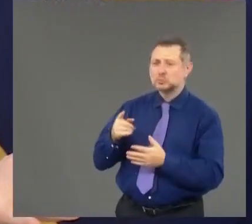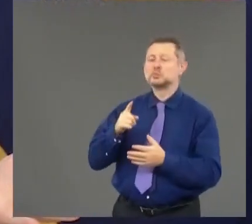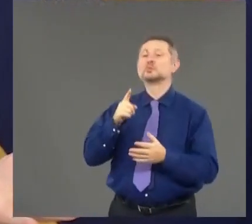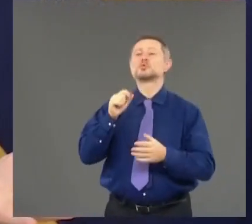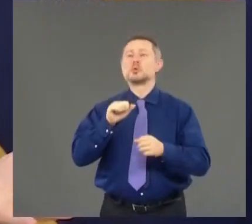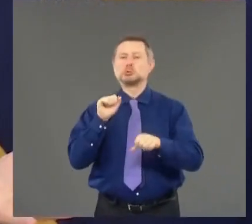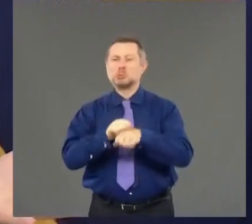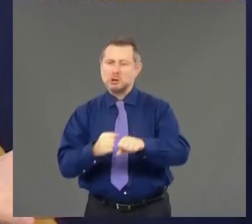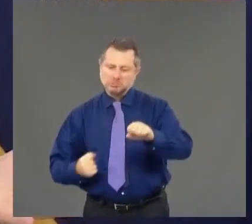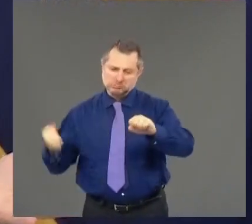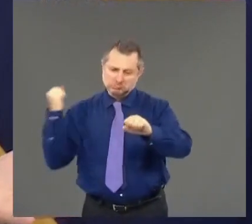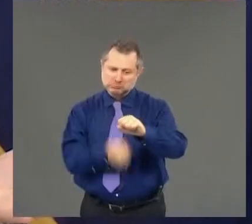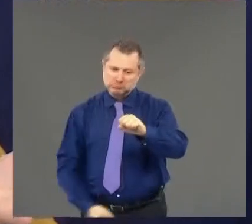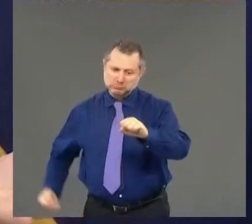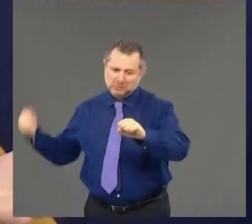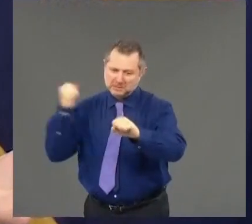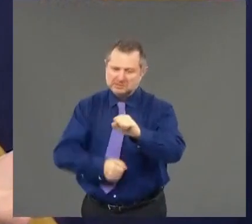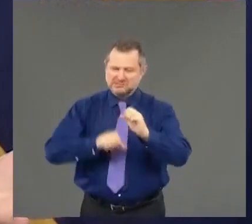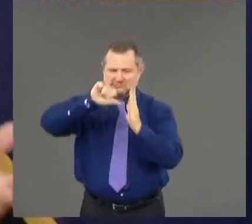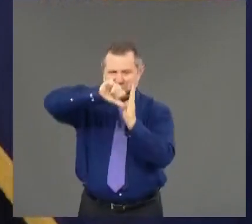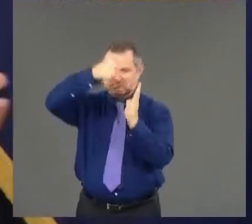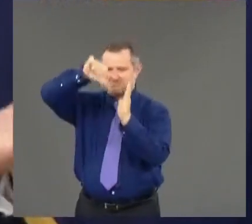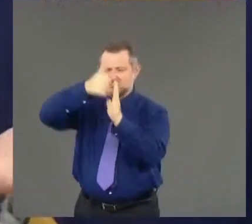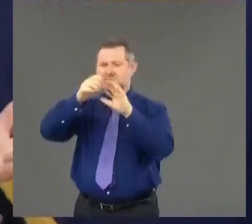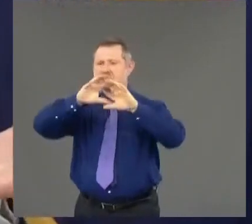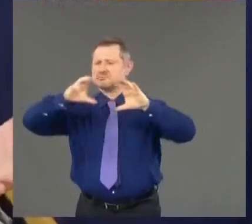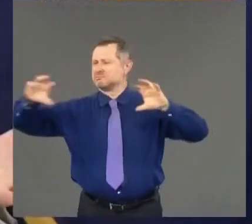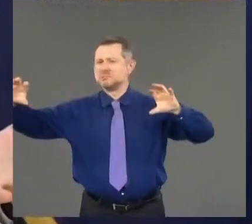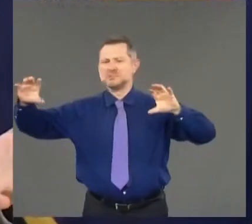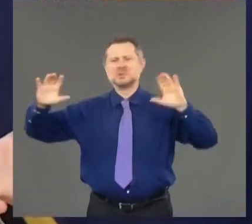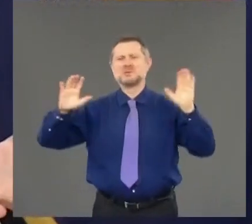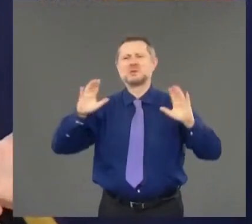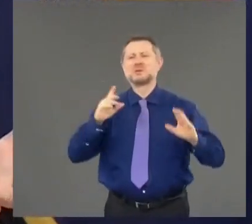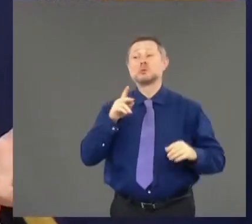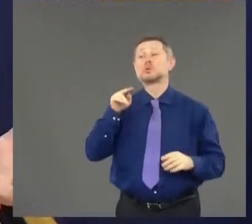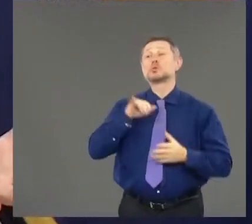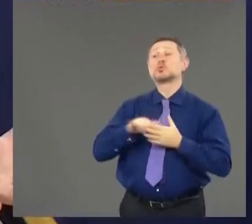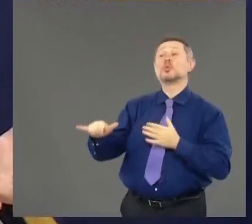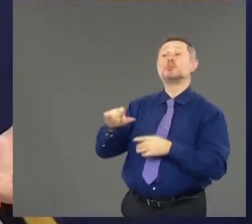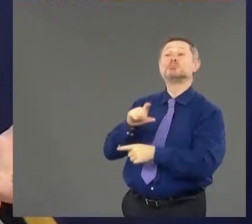be? Well, I want it to be $1 billion less. What does that mean?